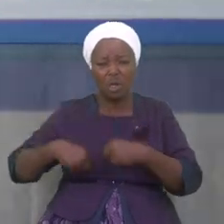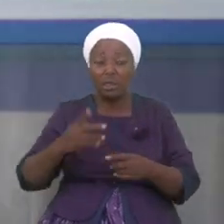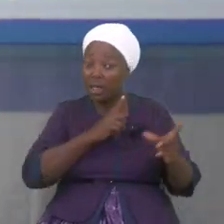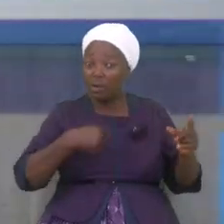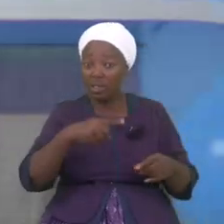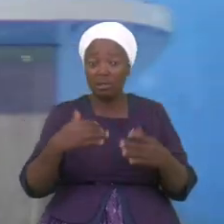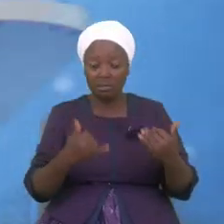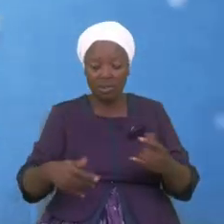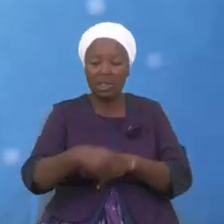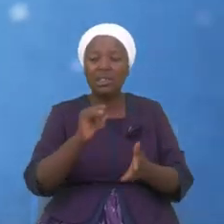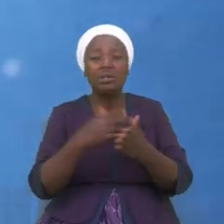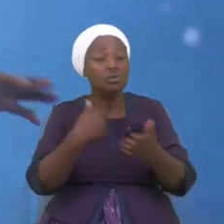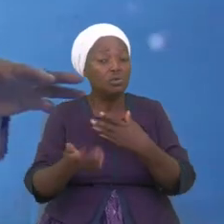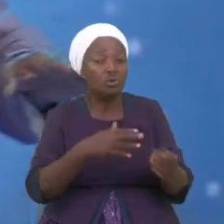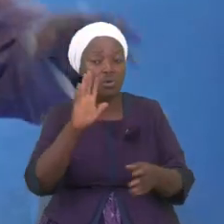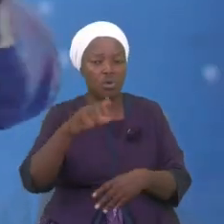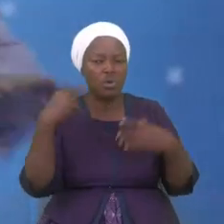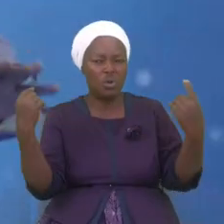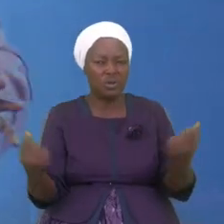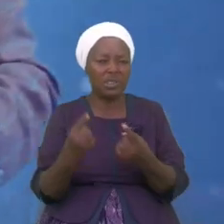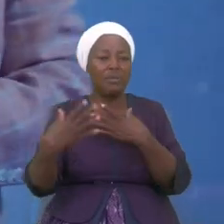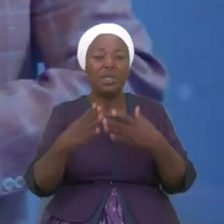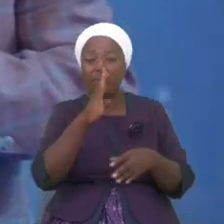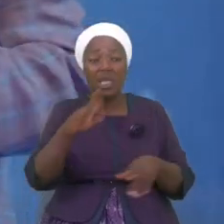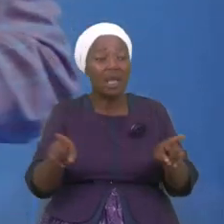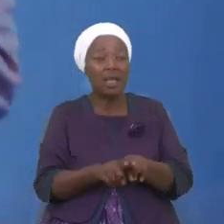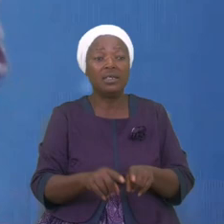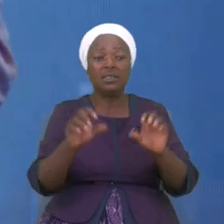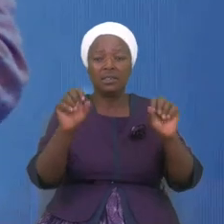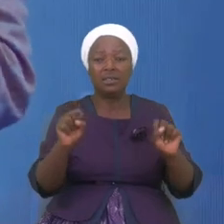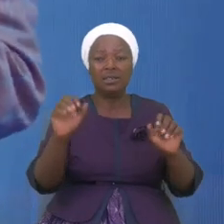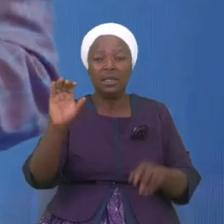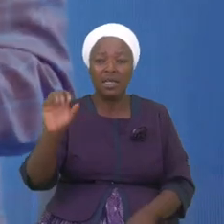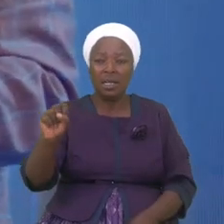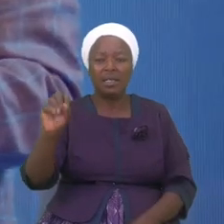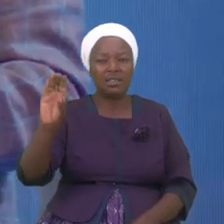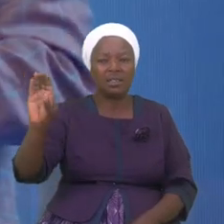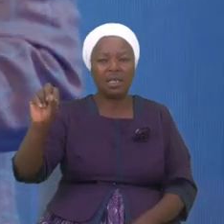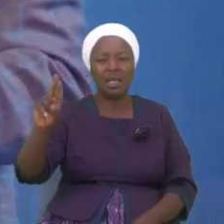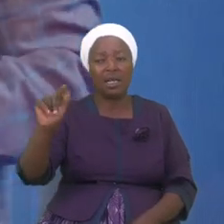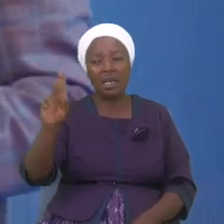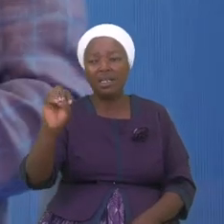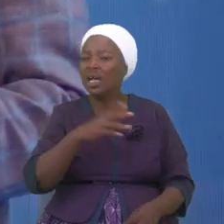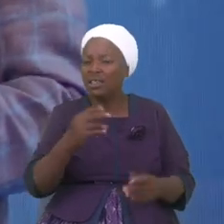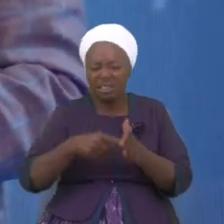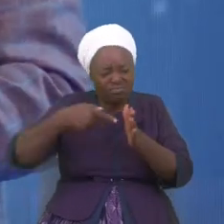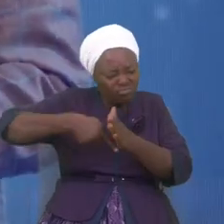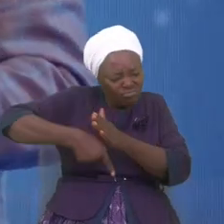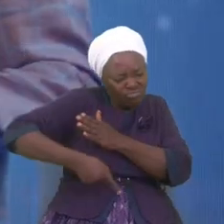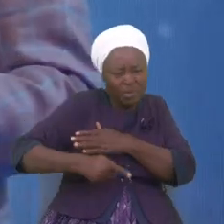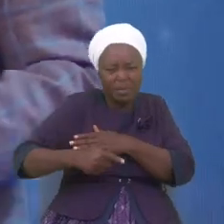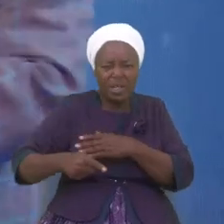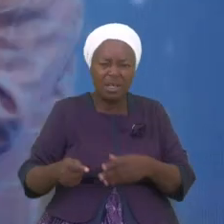though your sin might be as scarlet, it's the deepest dye and the deepest color